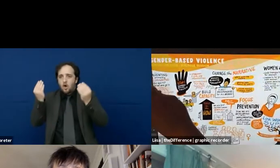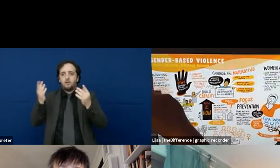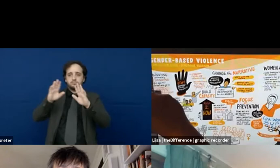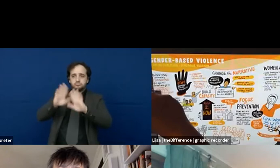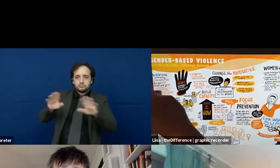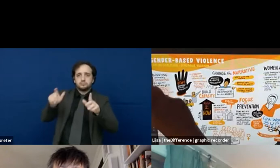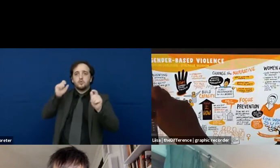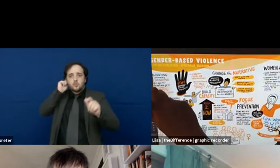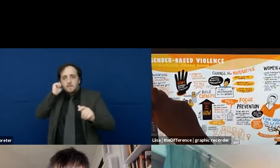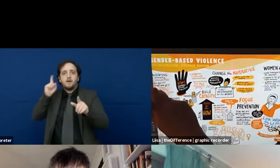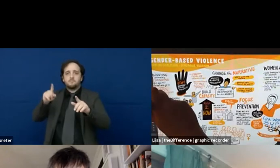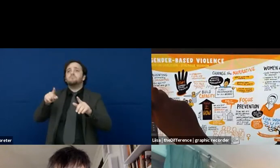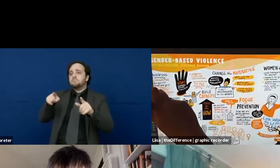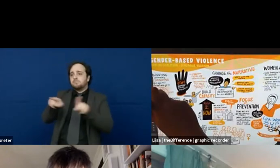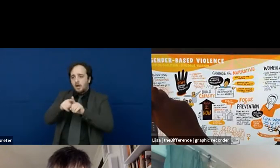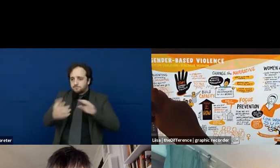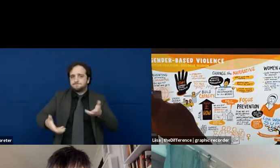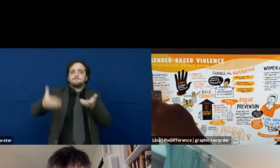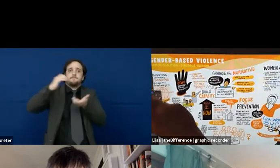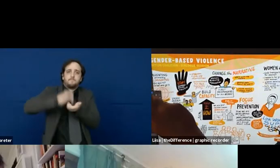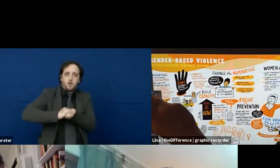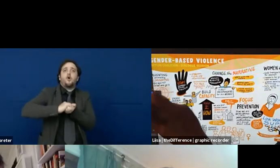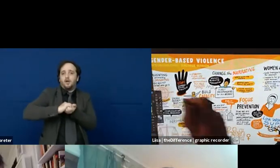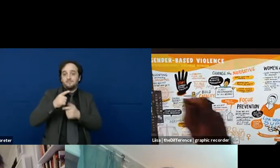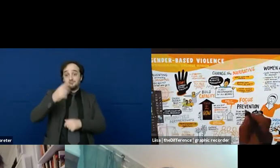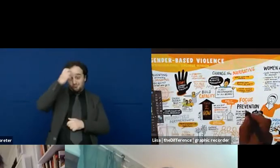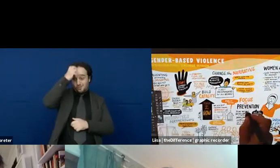role in this process. Thank you.